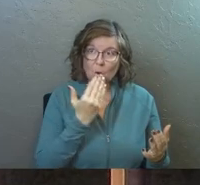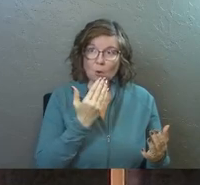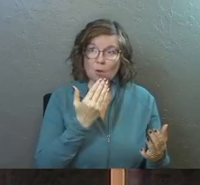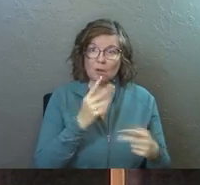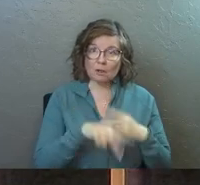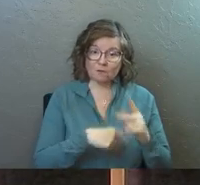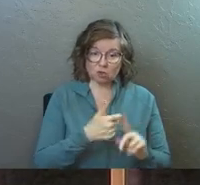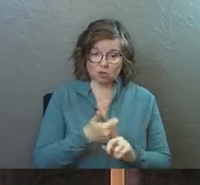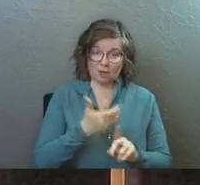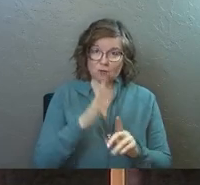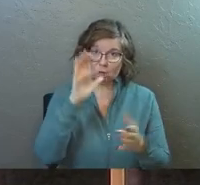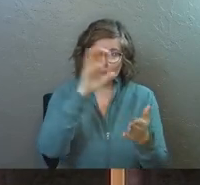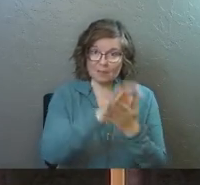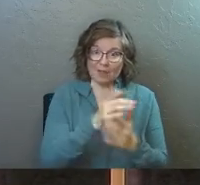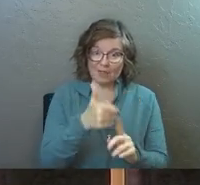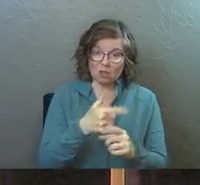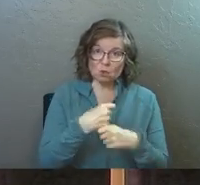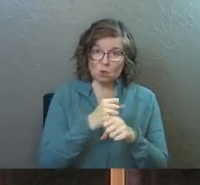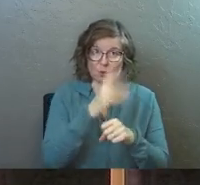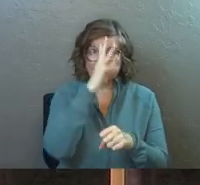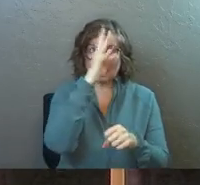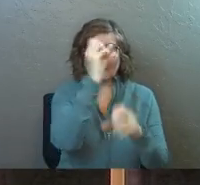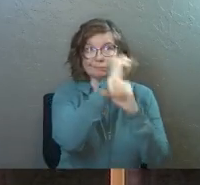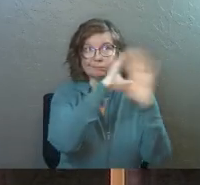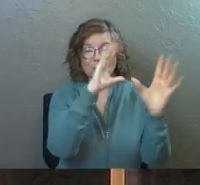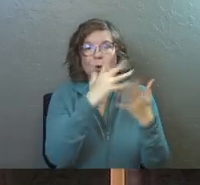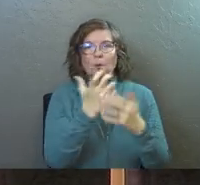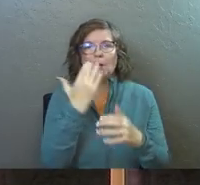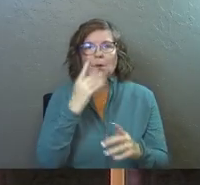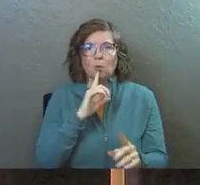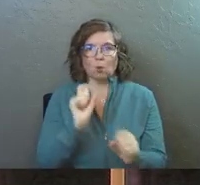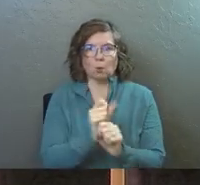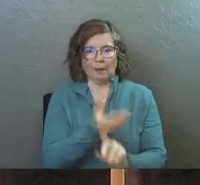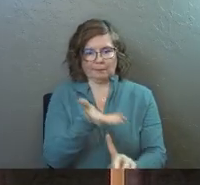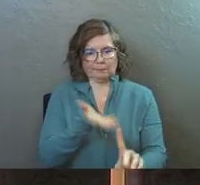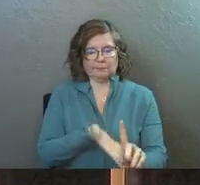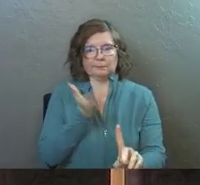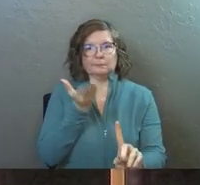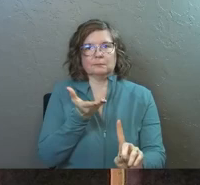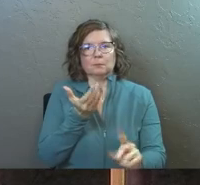the version of your spouse that you've made up in your head, or do you want to get to know the real them?